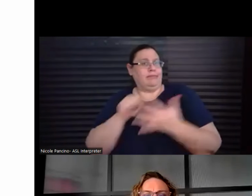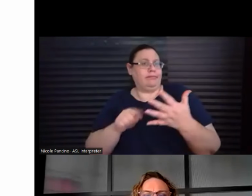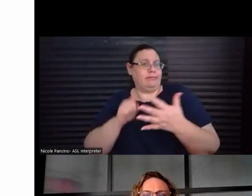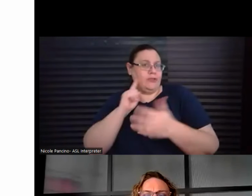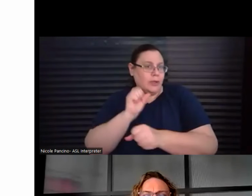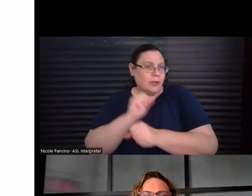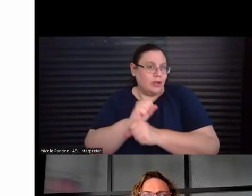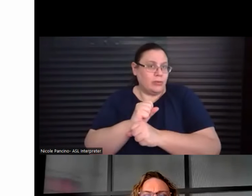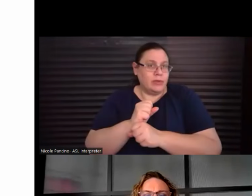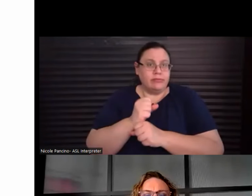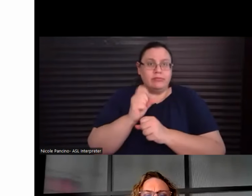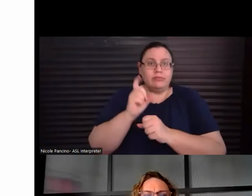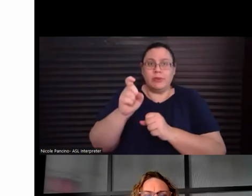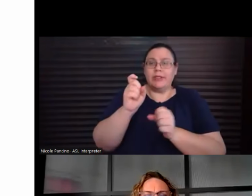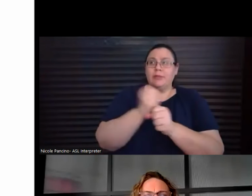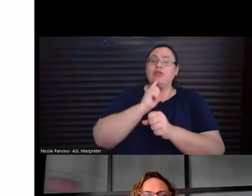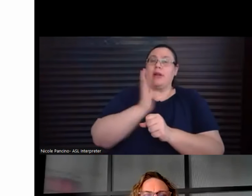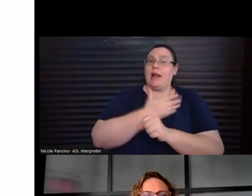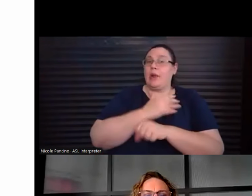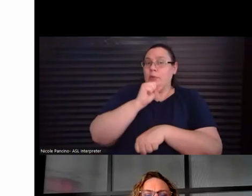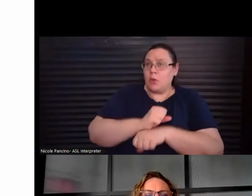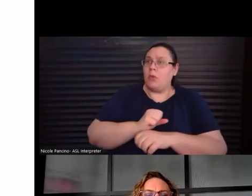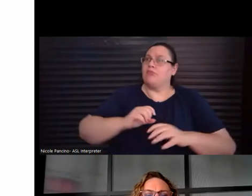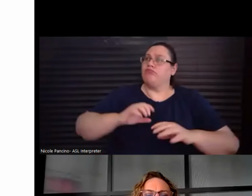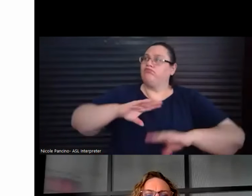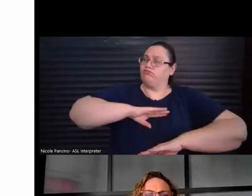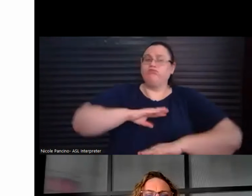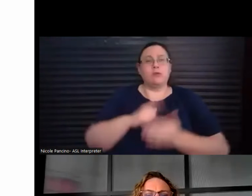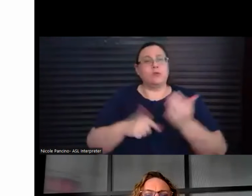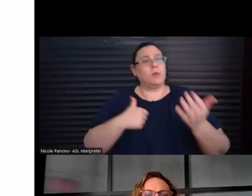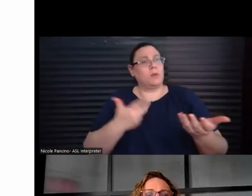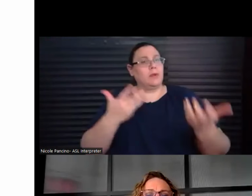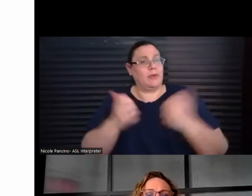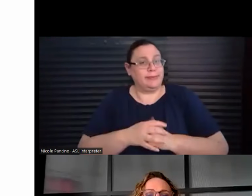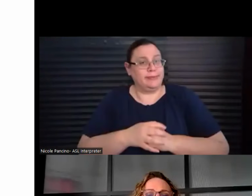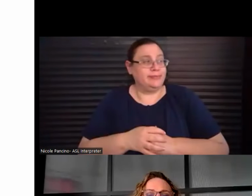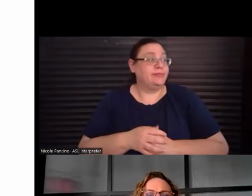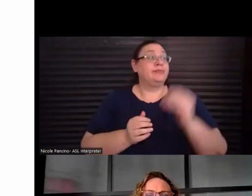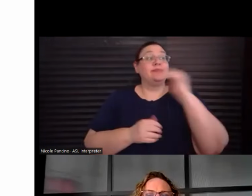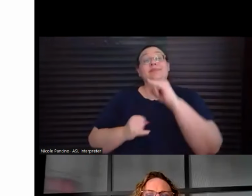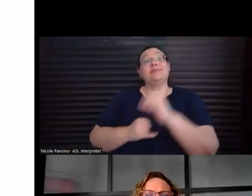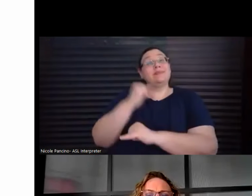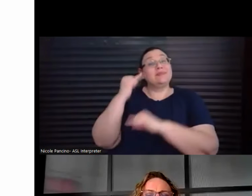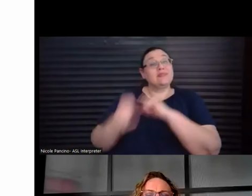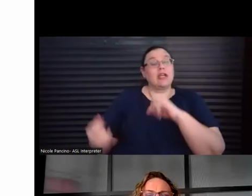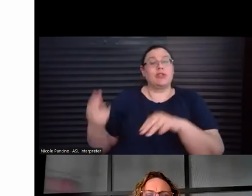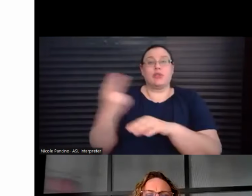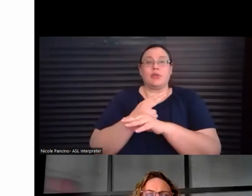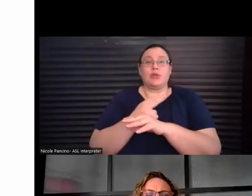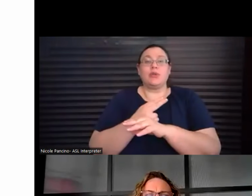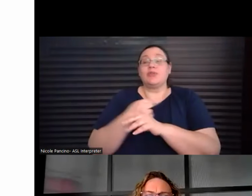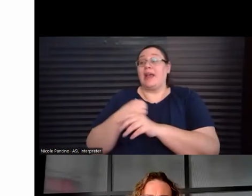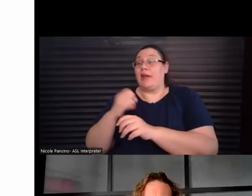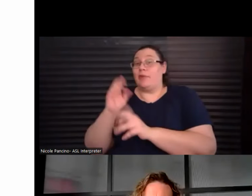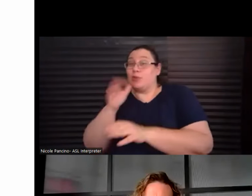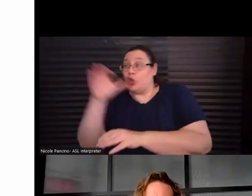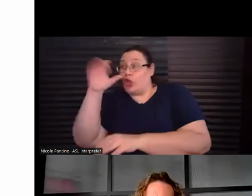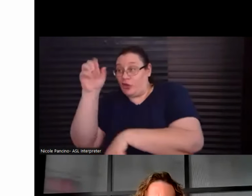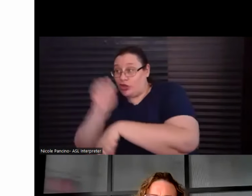to make our employment what we want it to be. And lastly, it's used to match a job seeker to